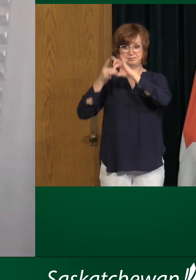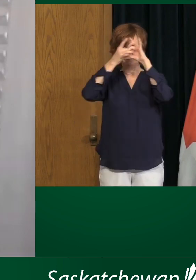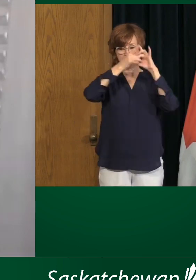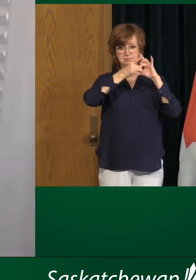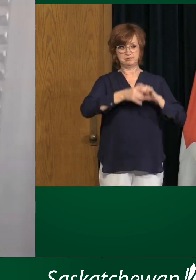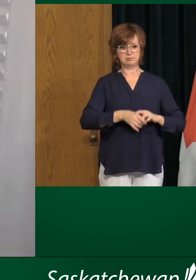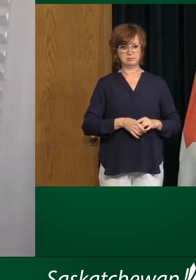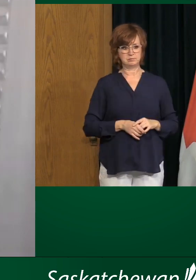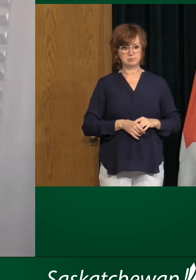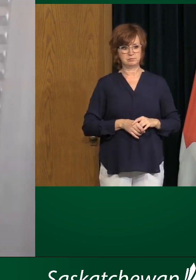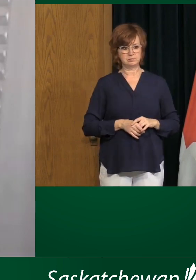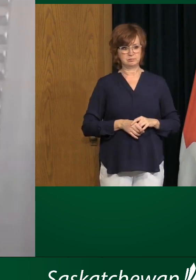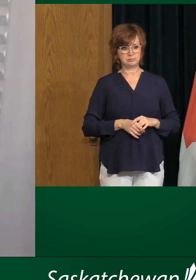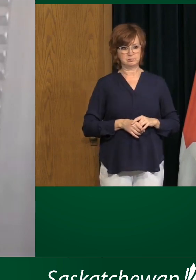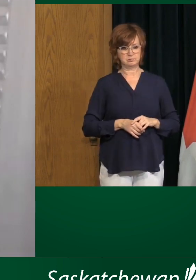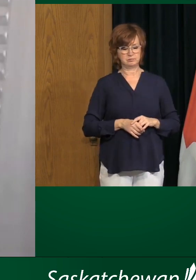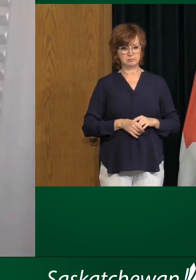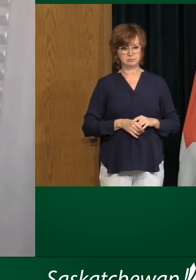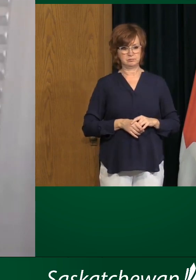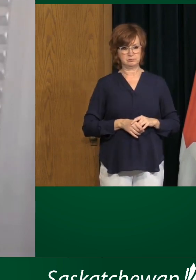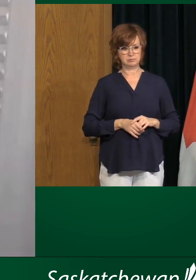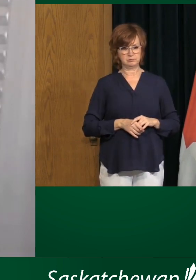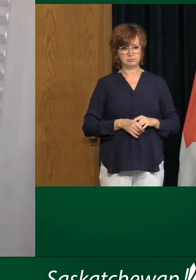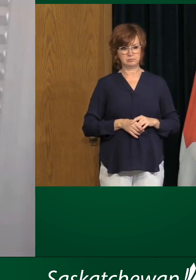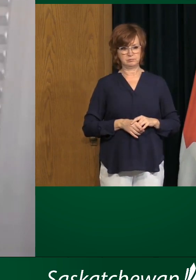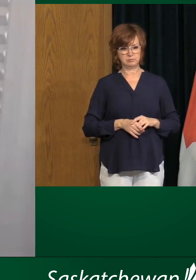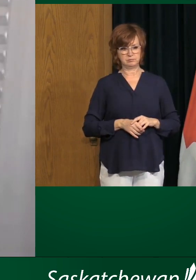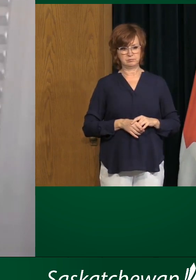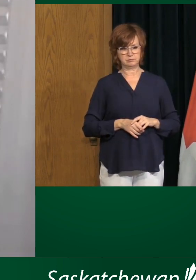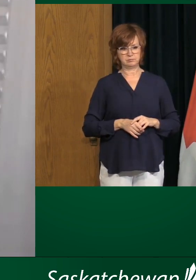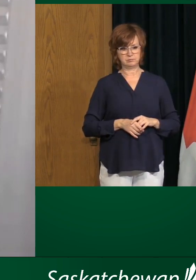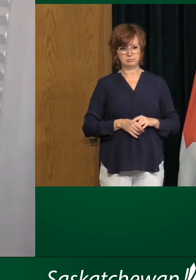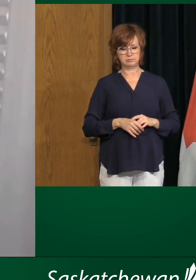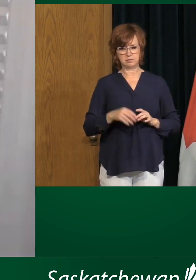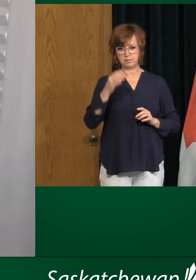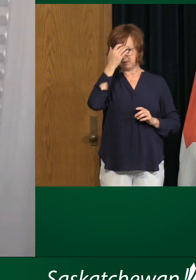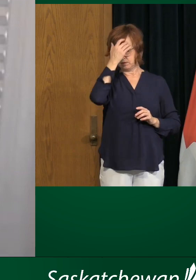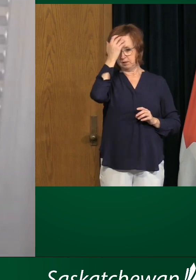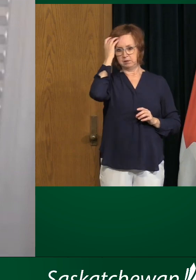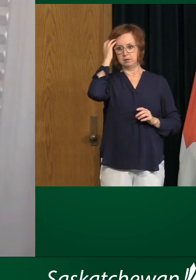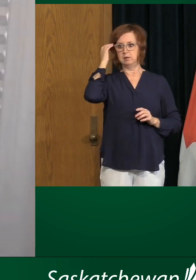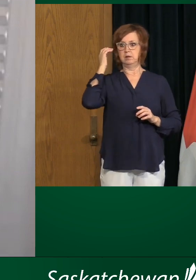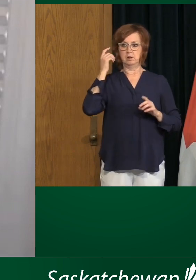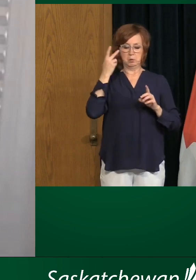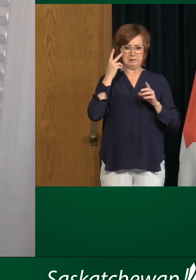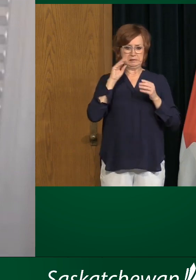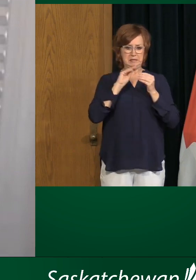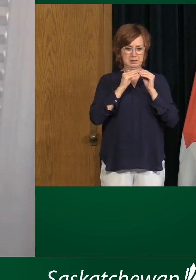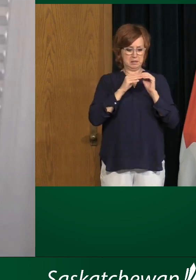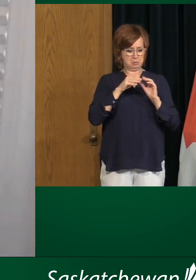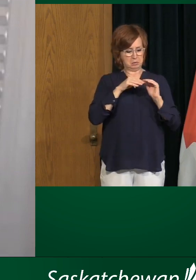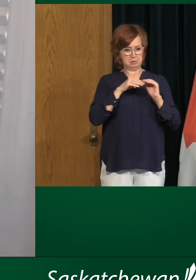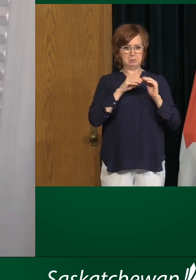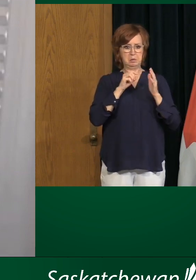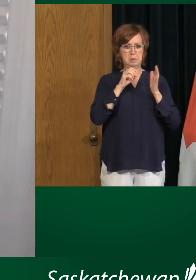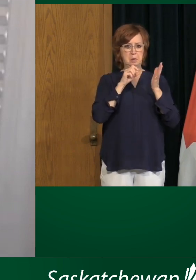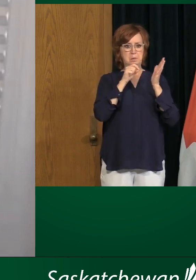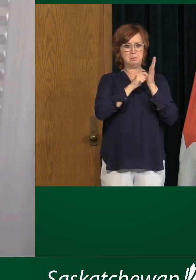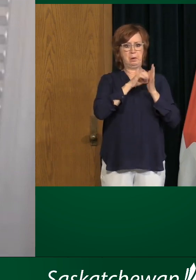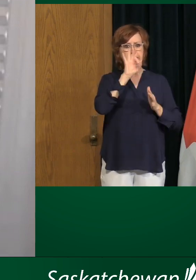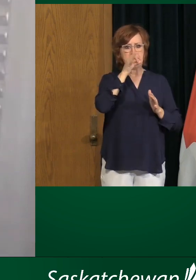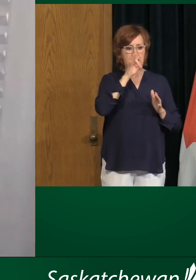So it's really more important to focus on the trending of it and to say, how is it increasing?